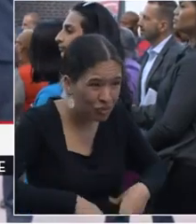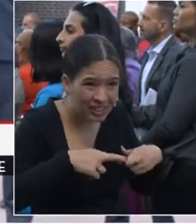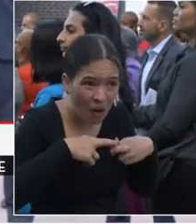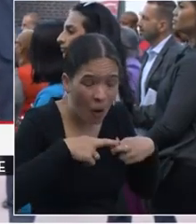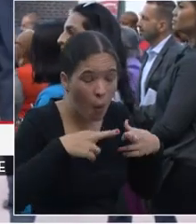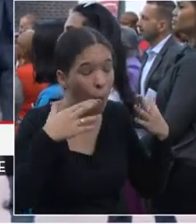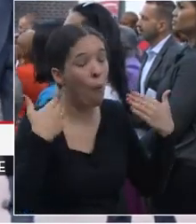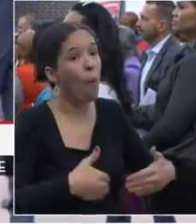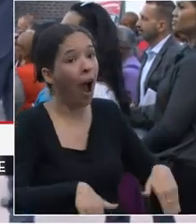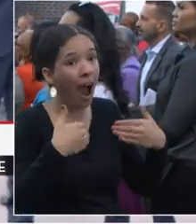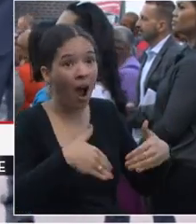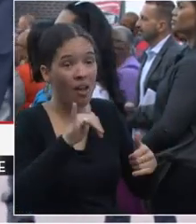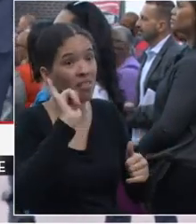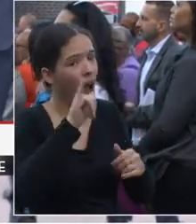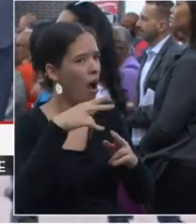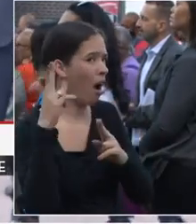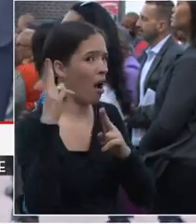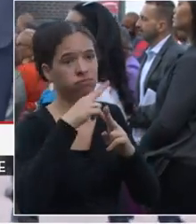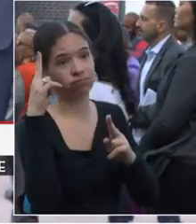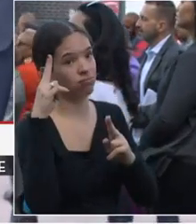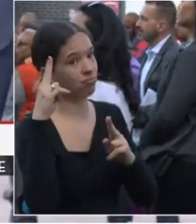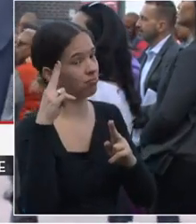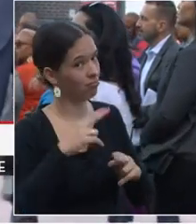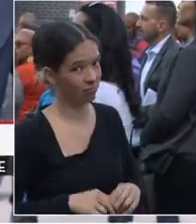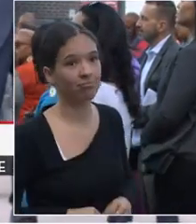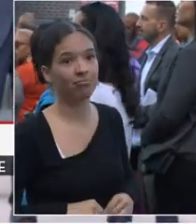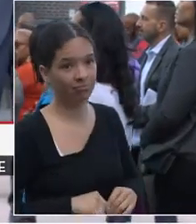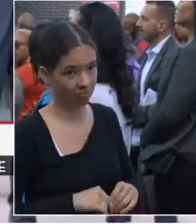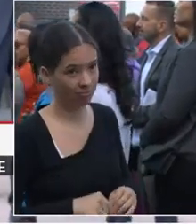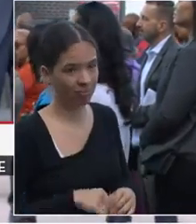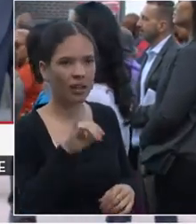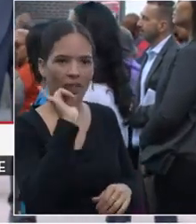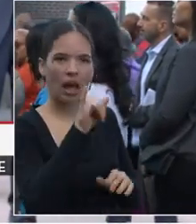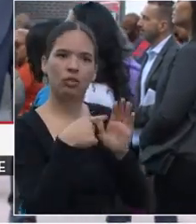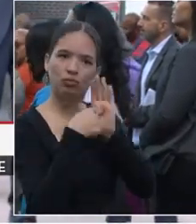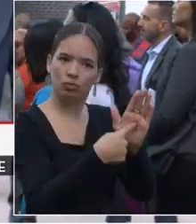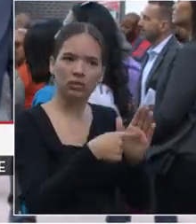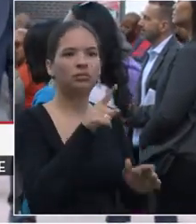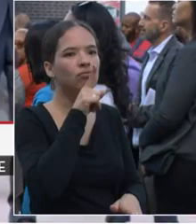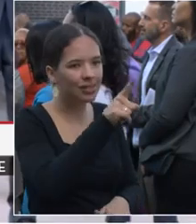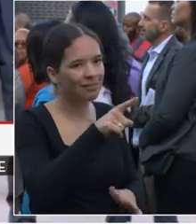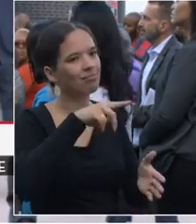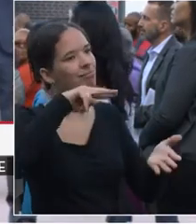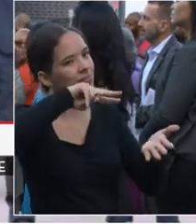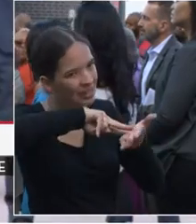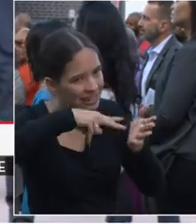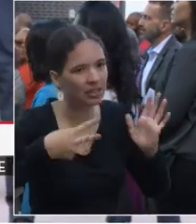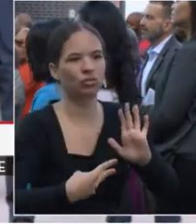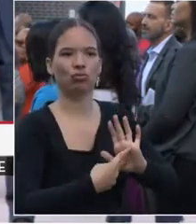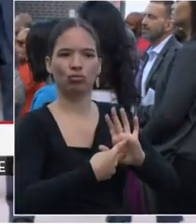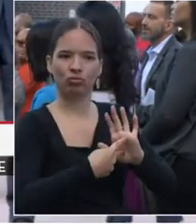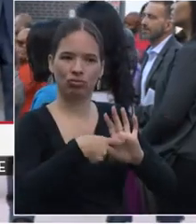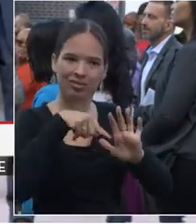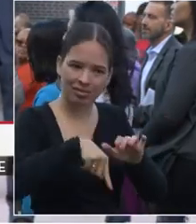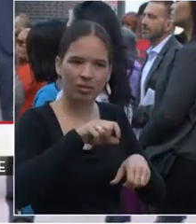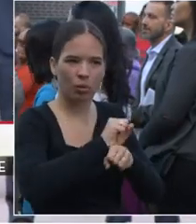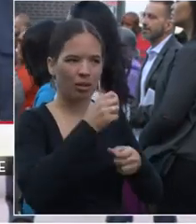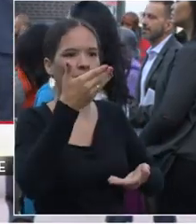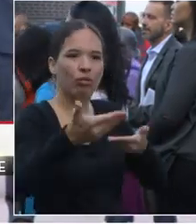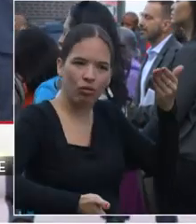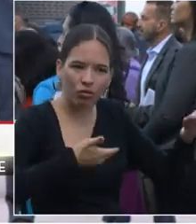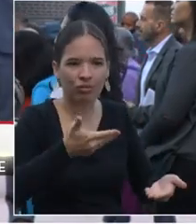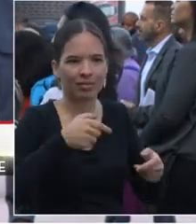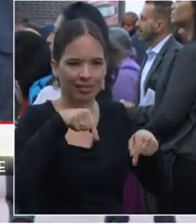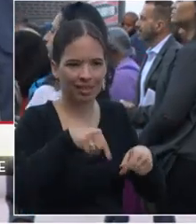close-in area reflects some very intentional work. So